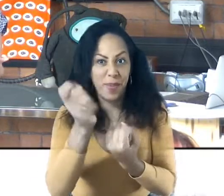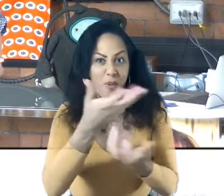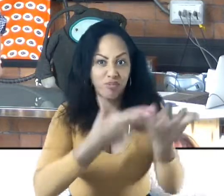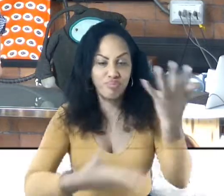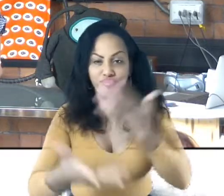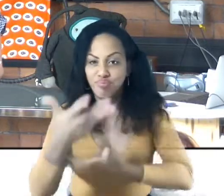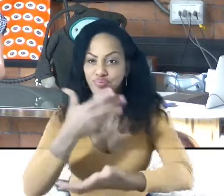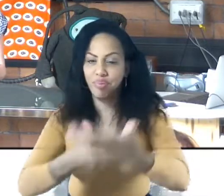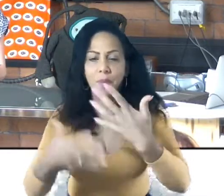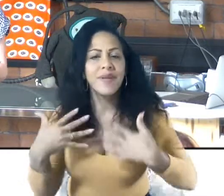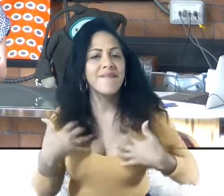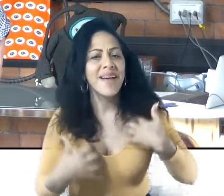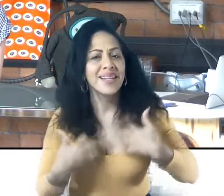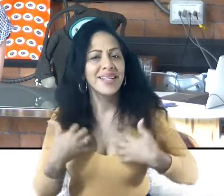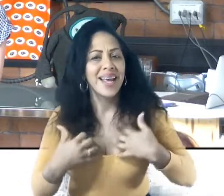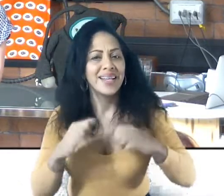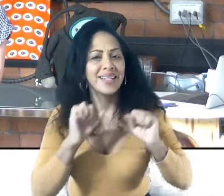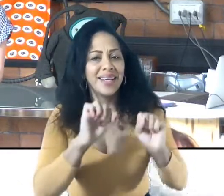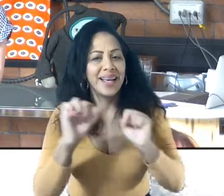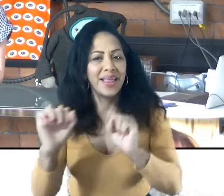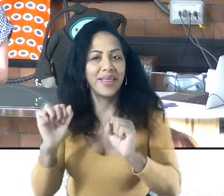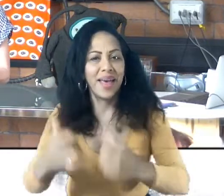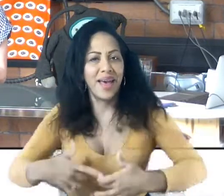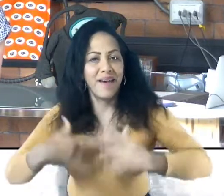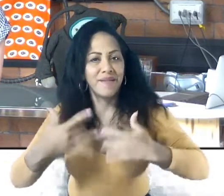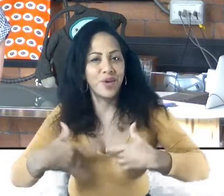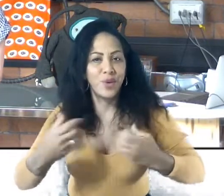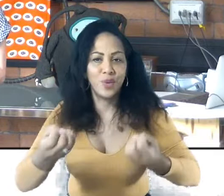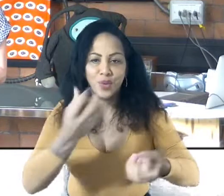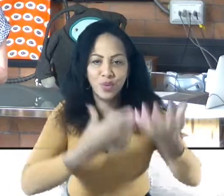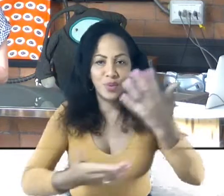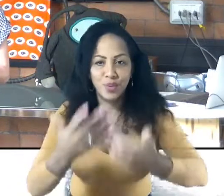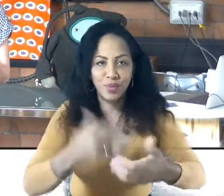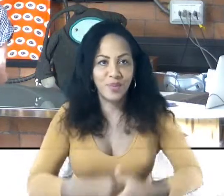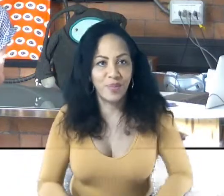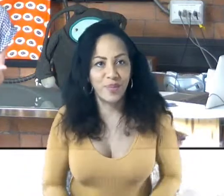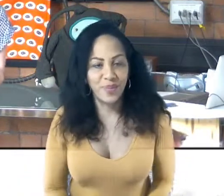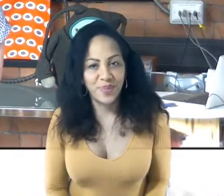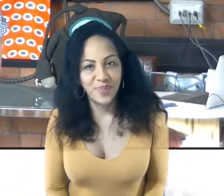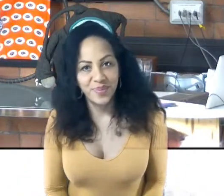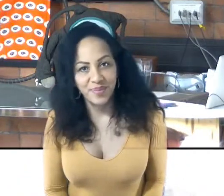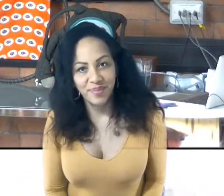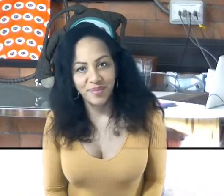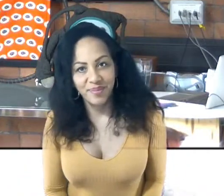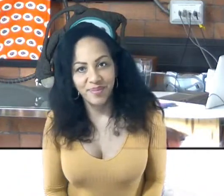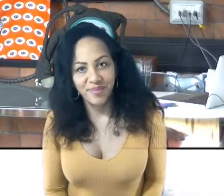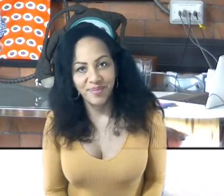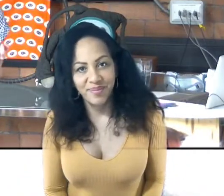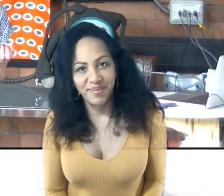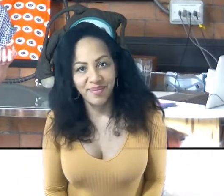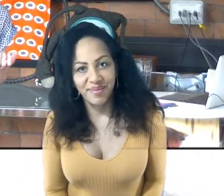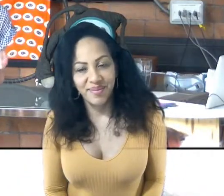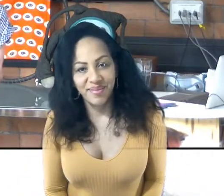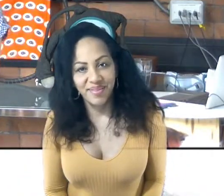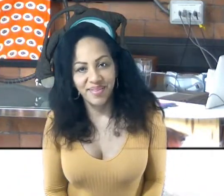basically decided that what I wanted to do was take these stories